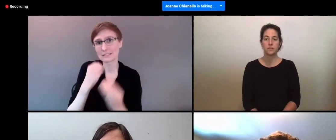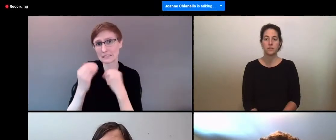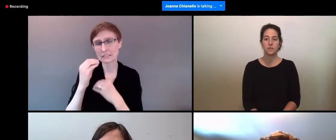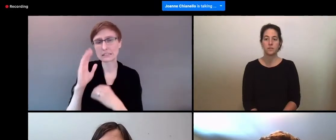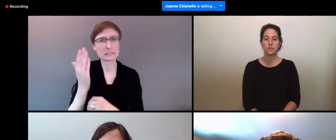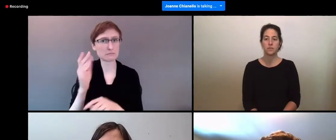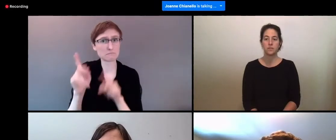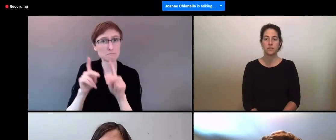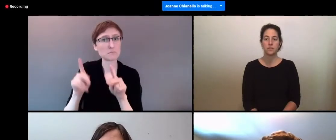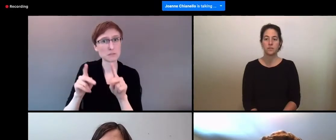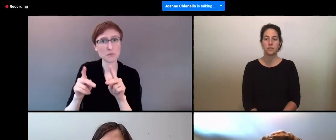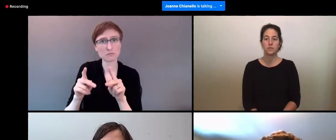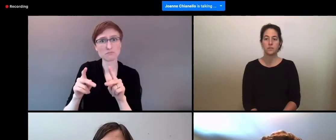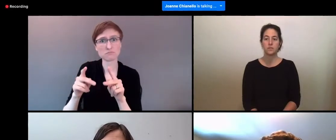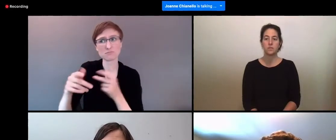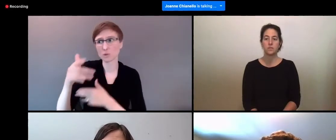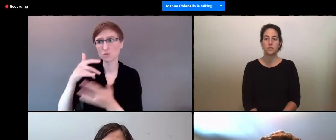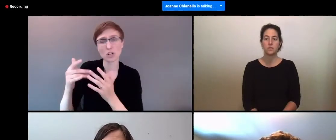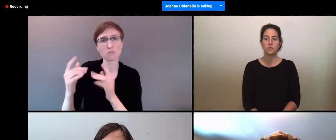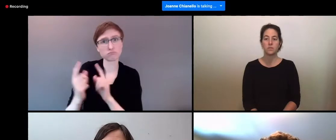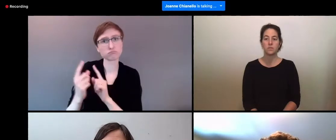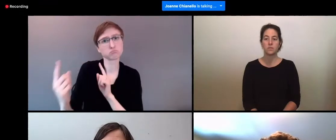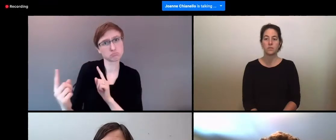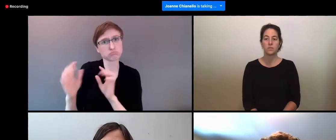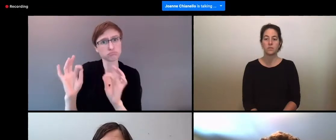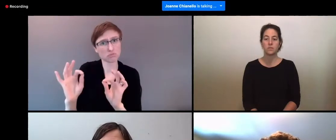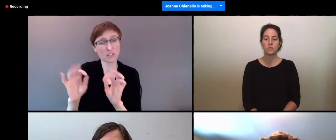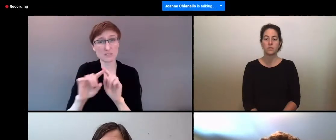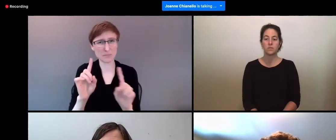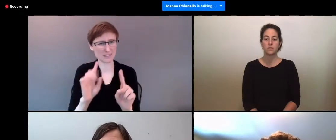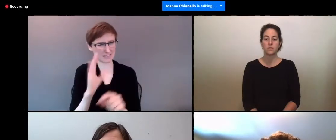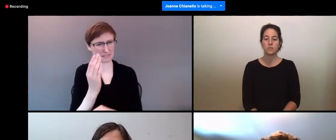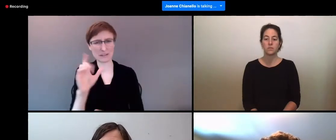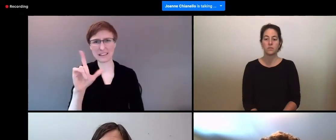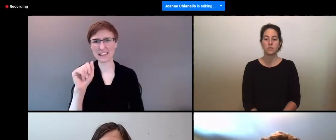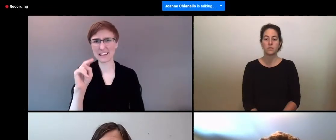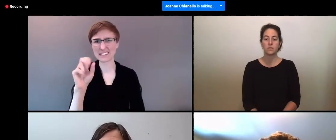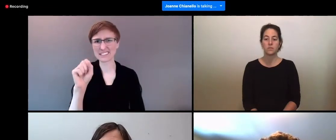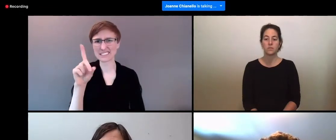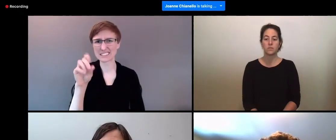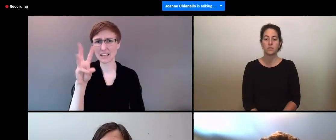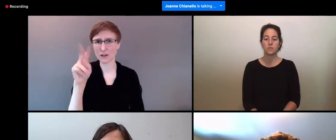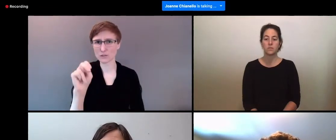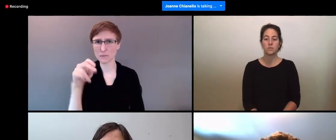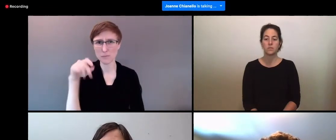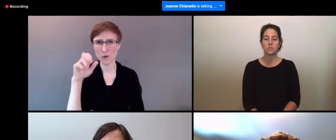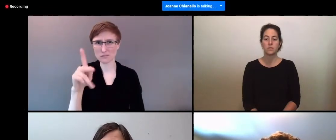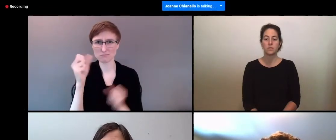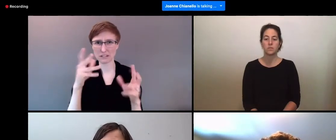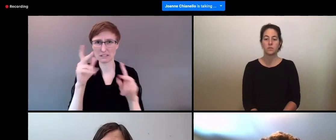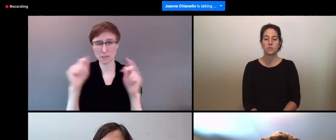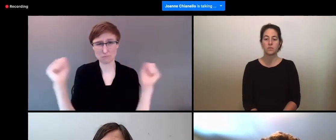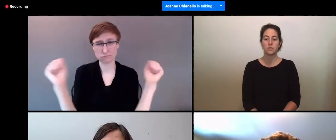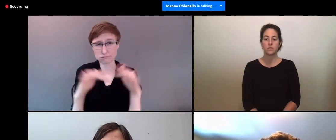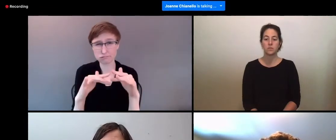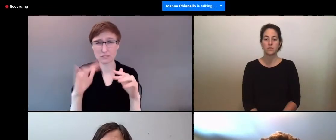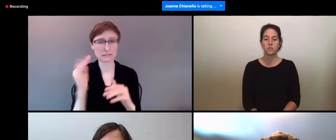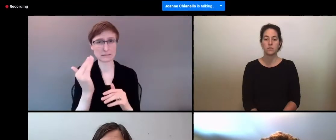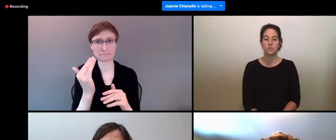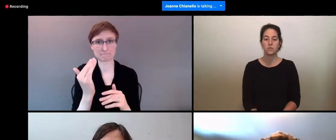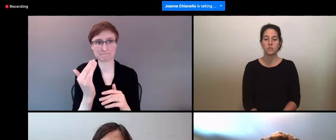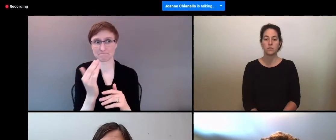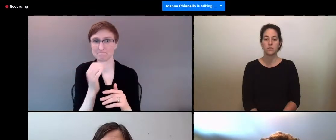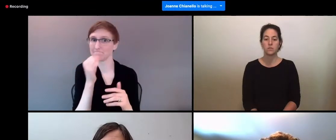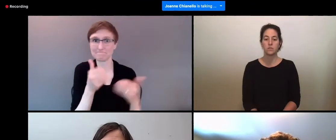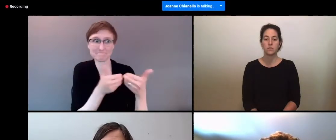in that, like, Lansdowne Park, the patios are packed and it doesn't look like people are social distancing. So I'm wondering if you can talk to us